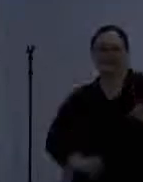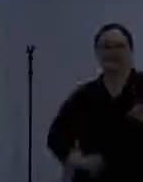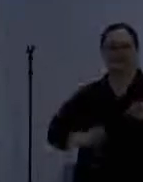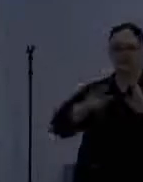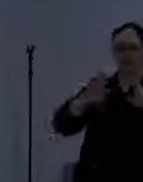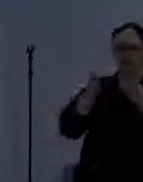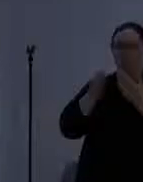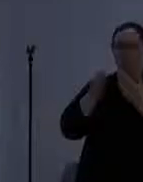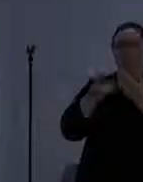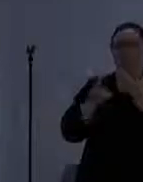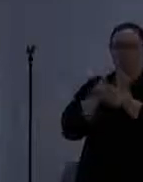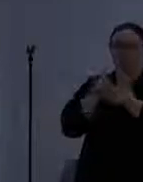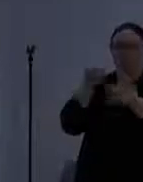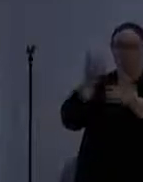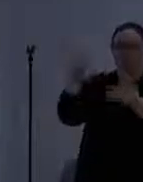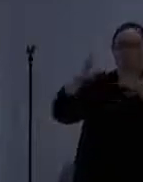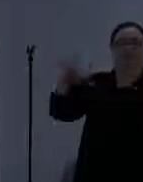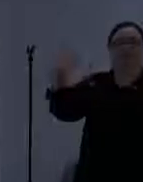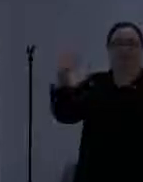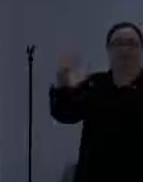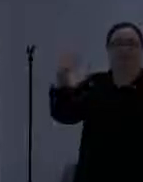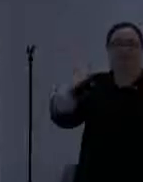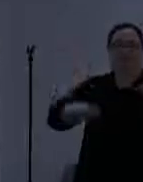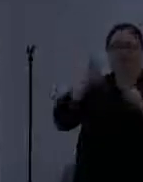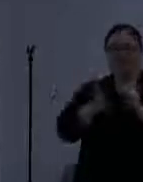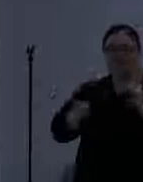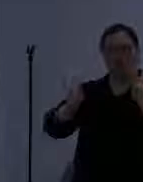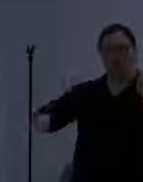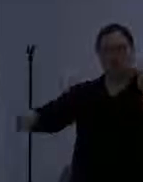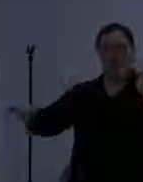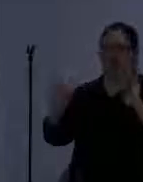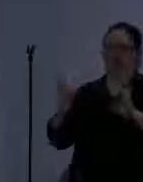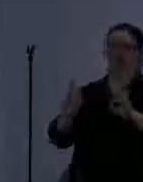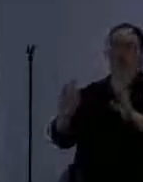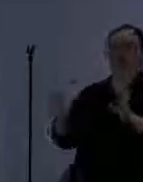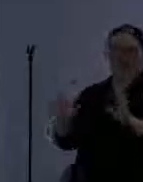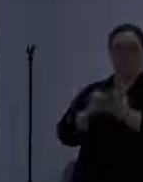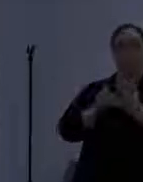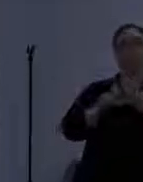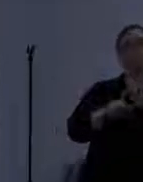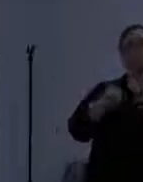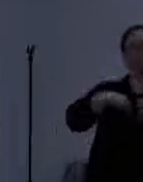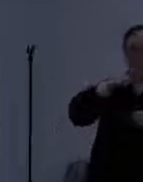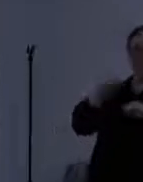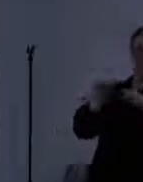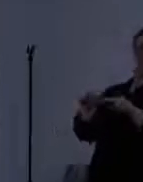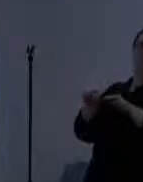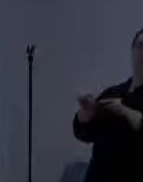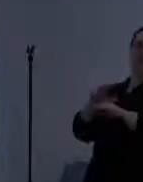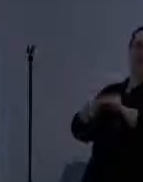over time. So the Commission's been in place for 2 years, and at the moment